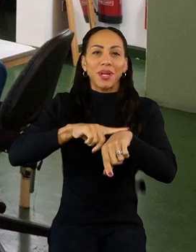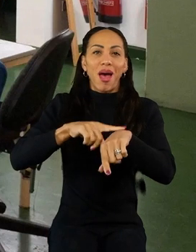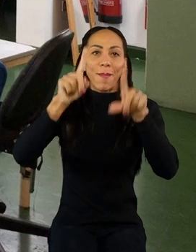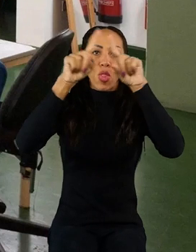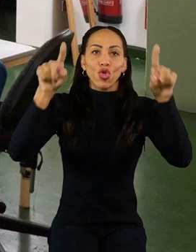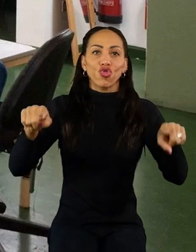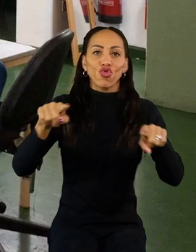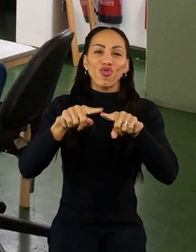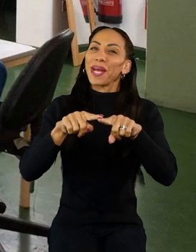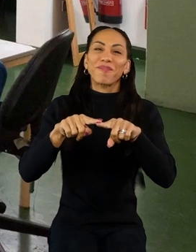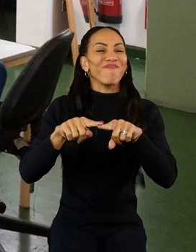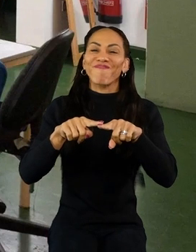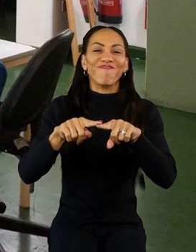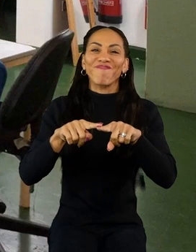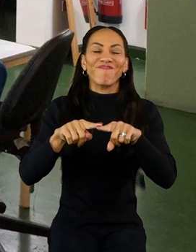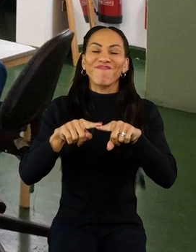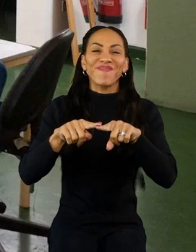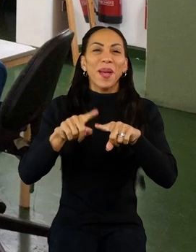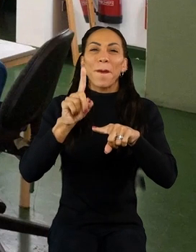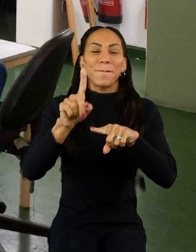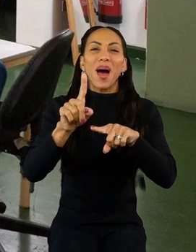have in here, it sort of